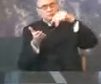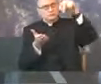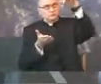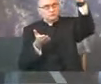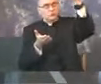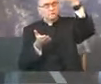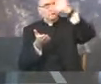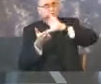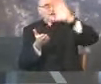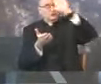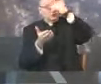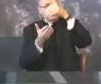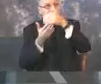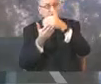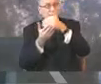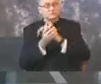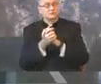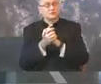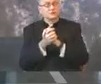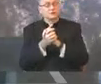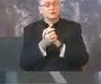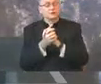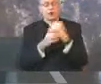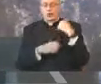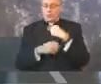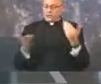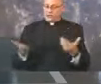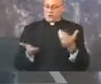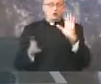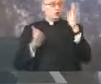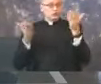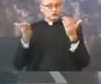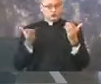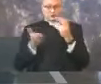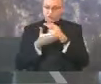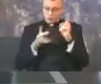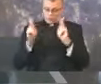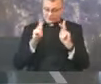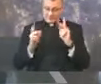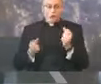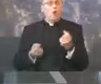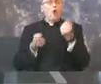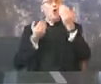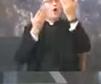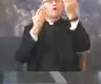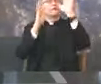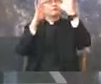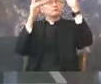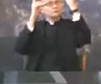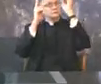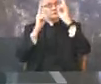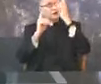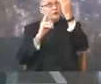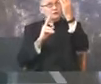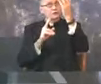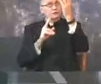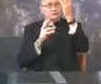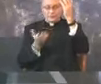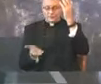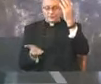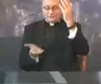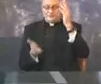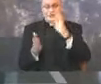our Lord, we, your servants and your holy people, offer to your glorious majesty, from the gifts you've given us, this